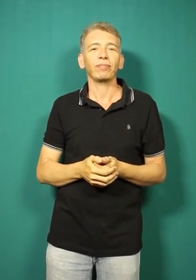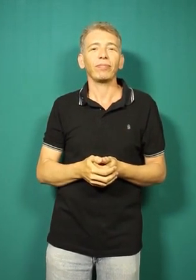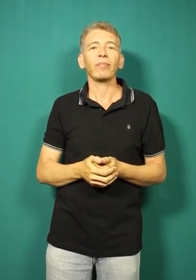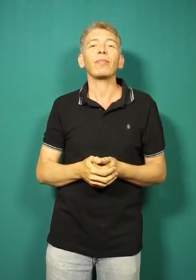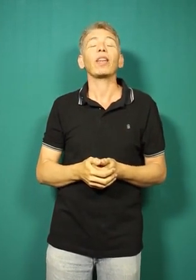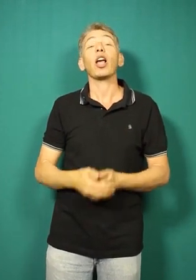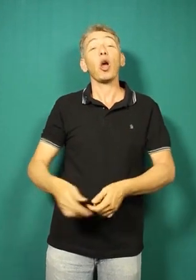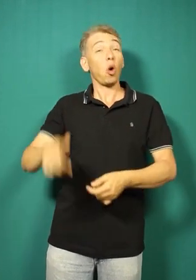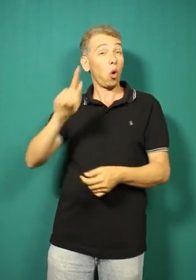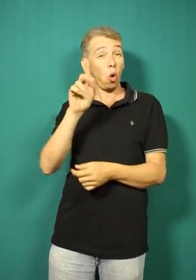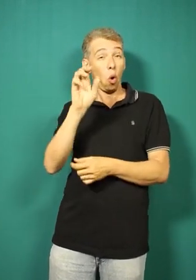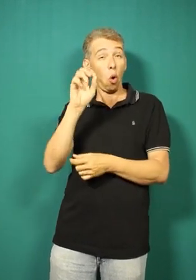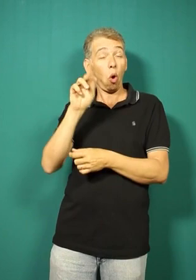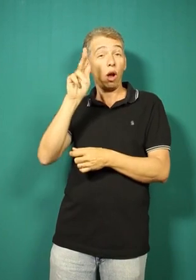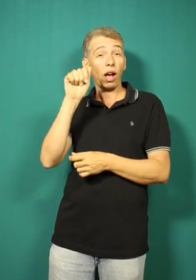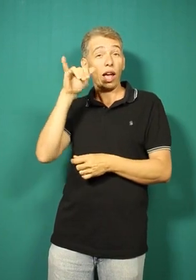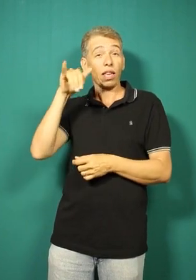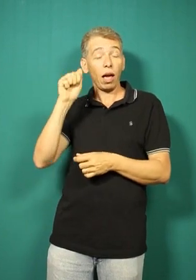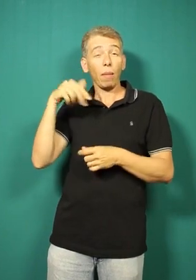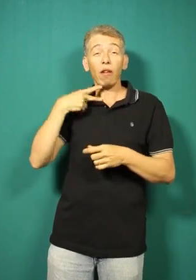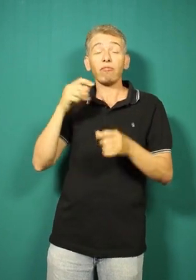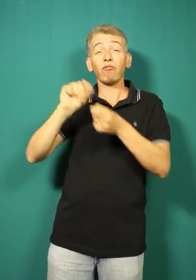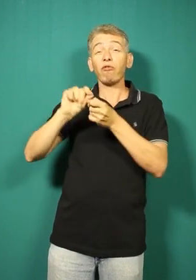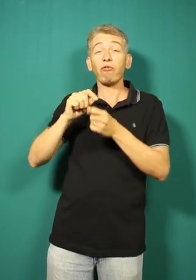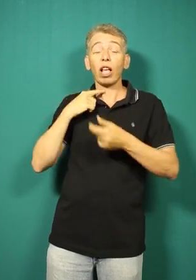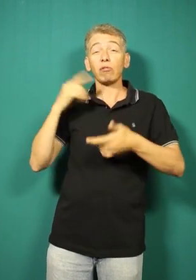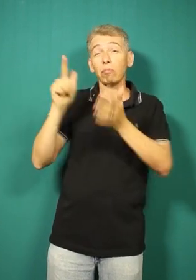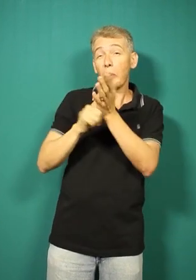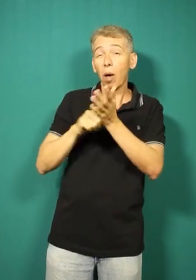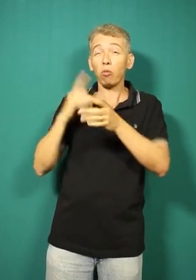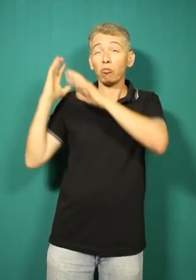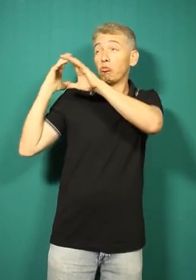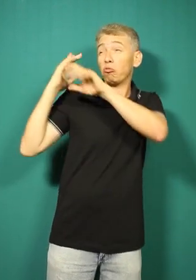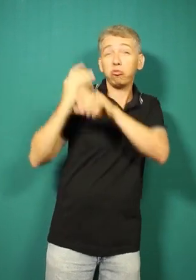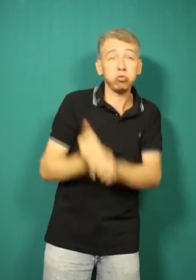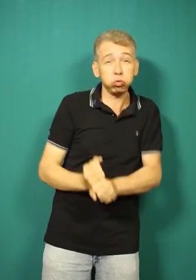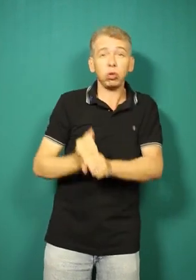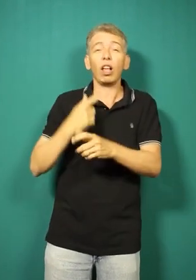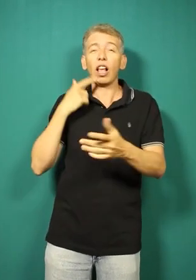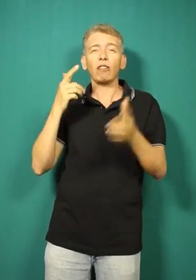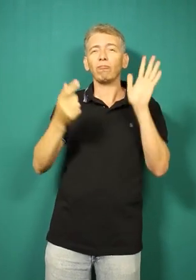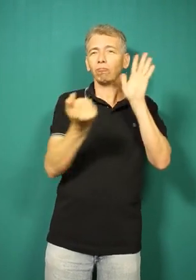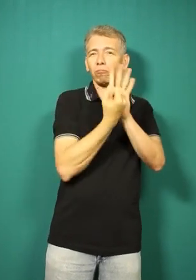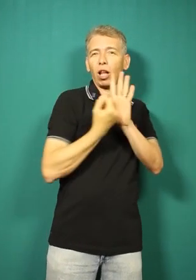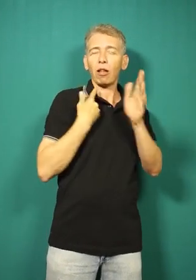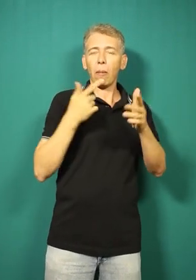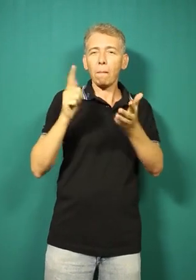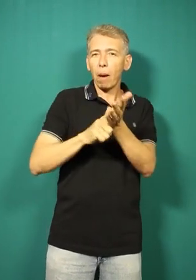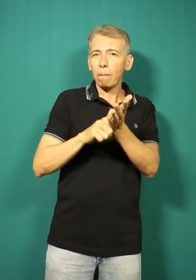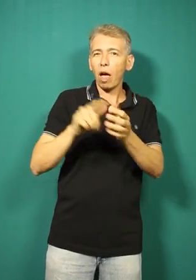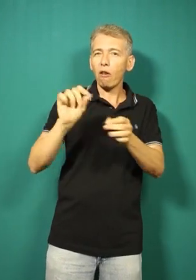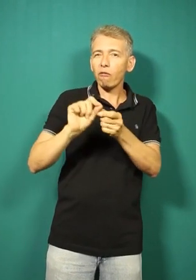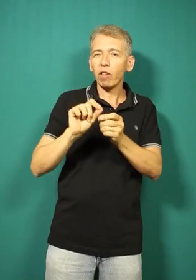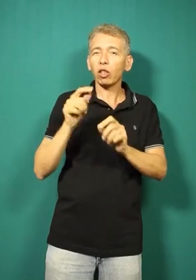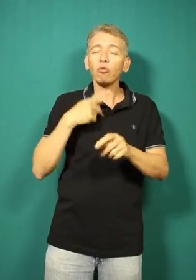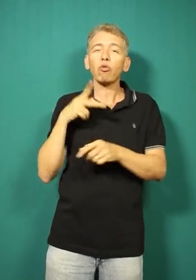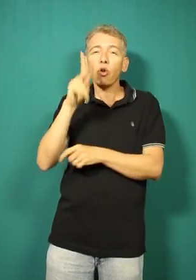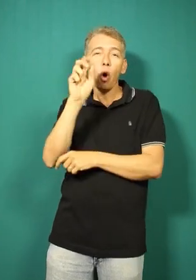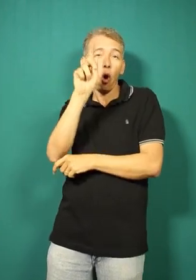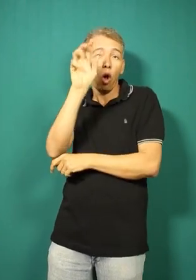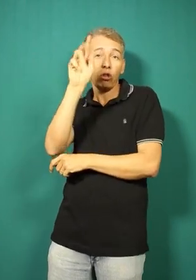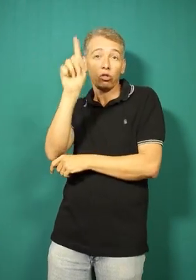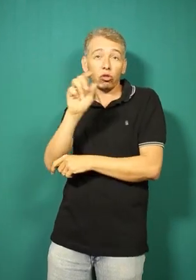Gokayama washi paper has a long tradition. It is recorded that the paper was shipped to the Kaga